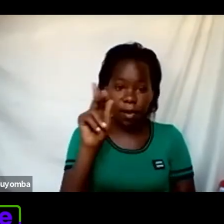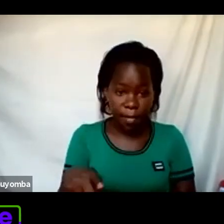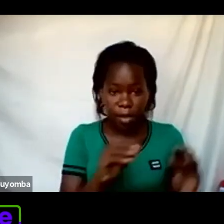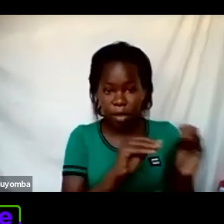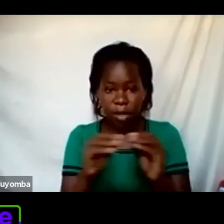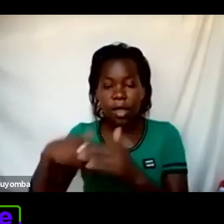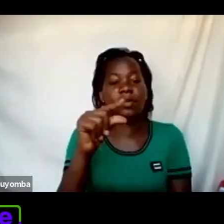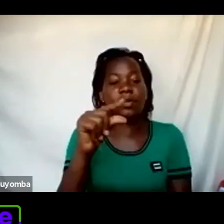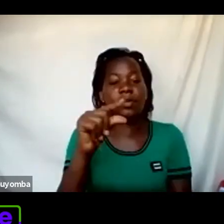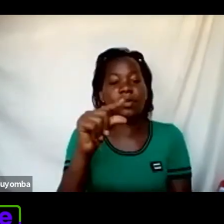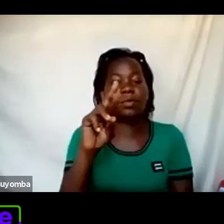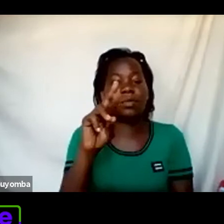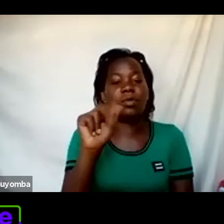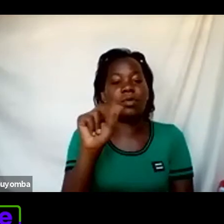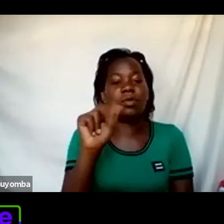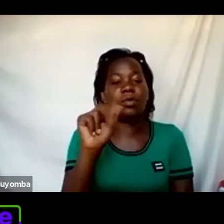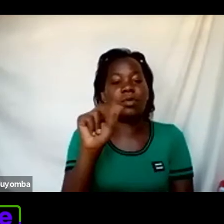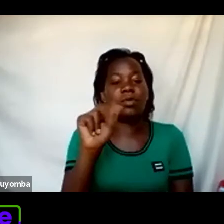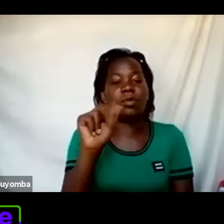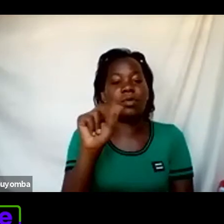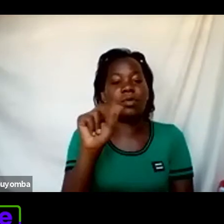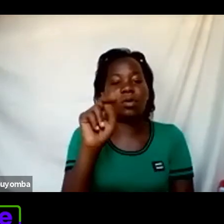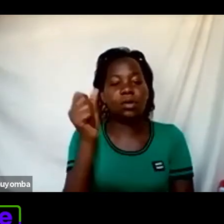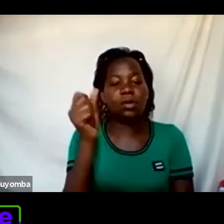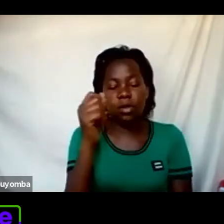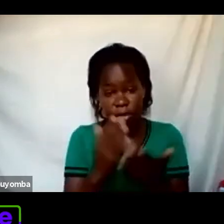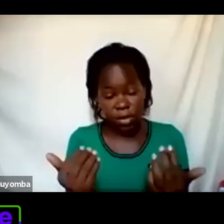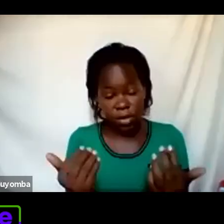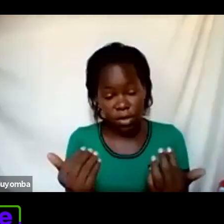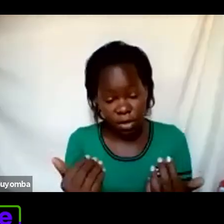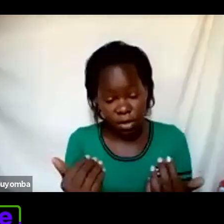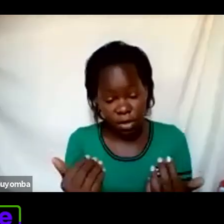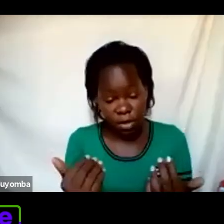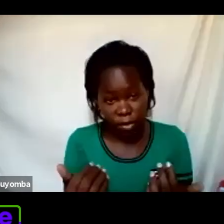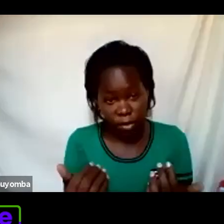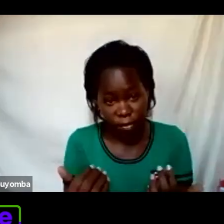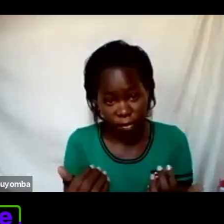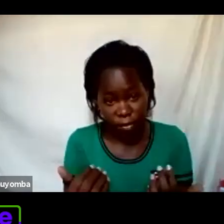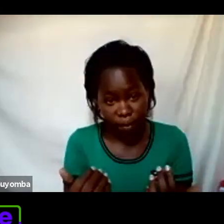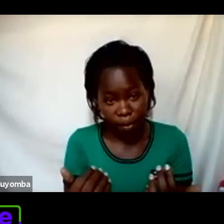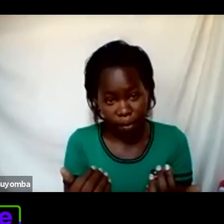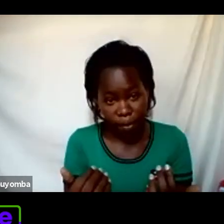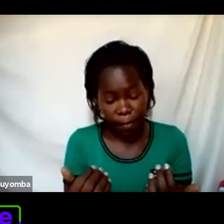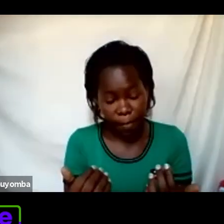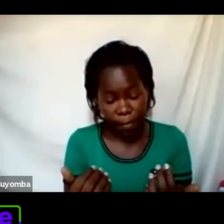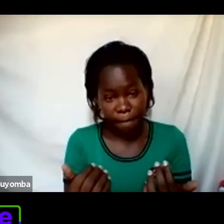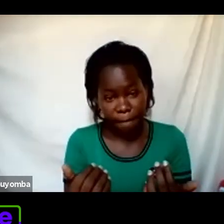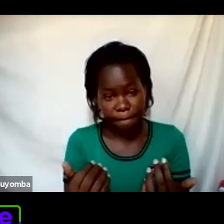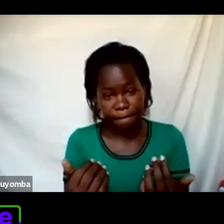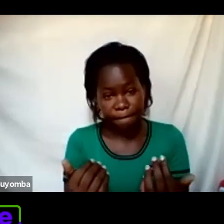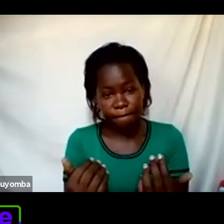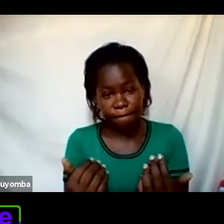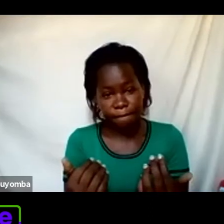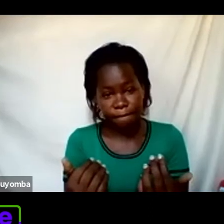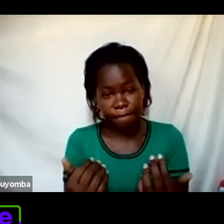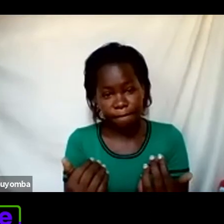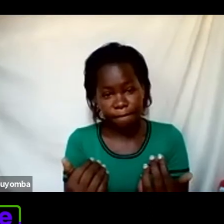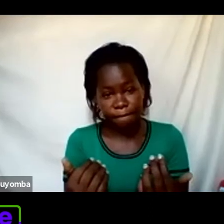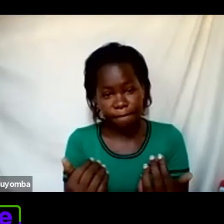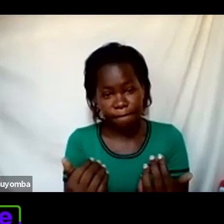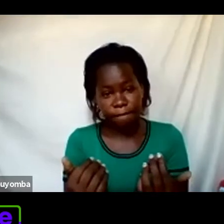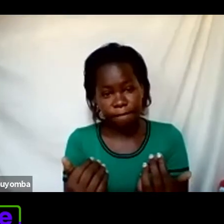of those are needed right now for during lockdown, and it would be a great shame if we're not processing those ones quicker. But those discussions